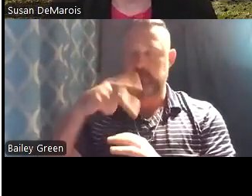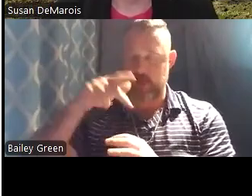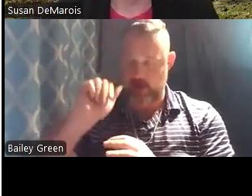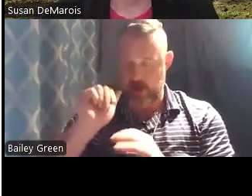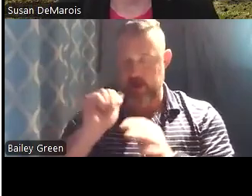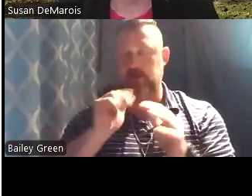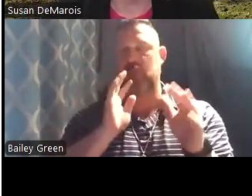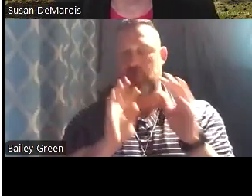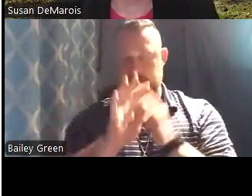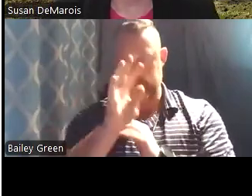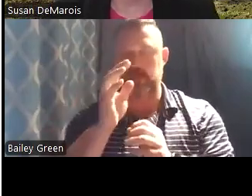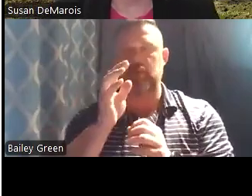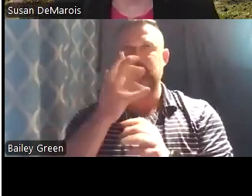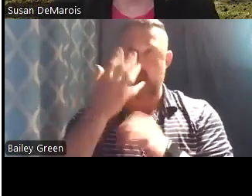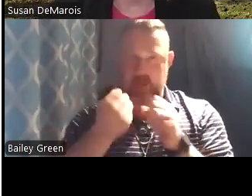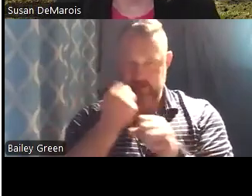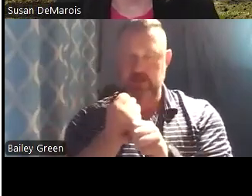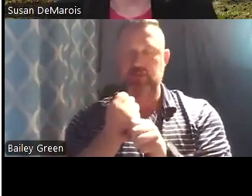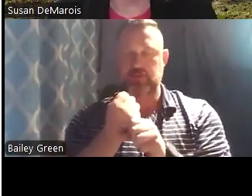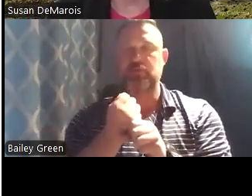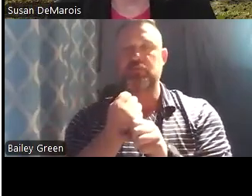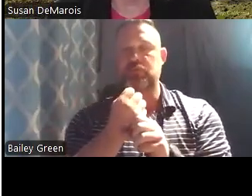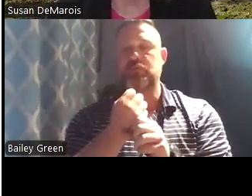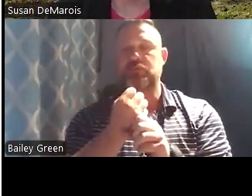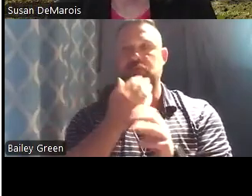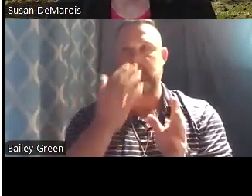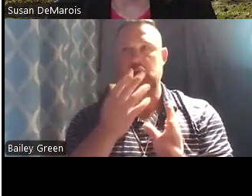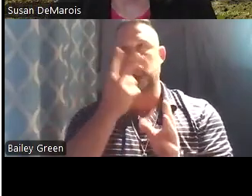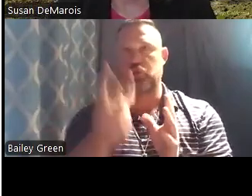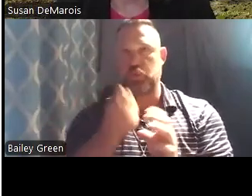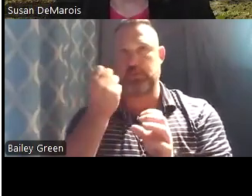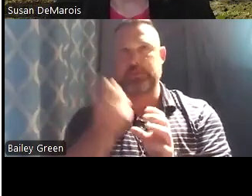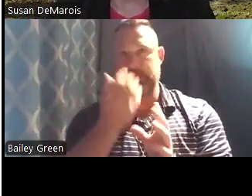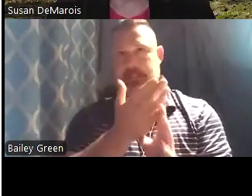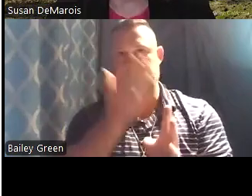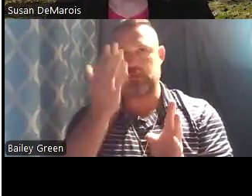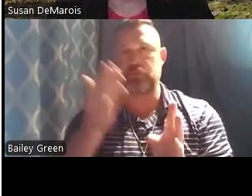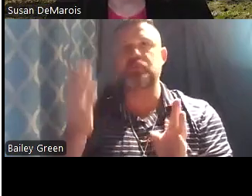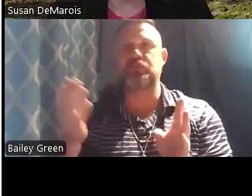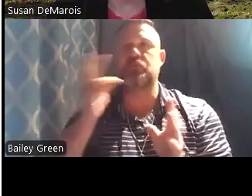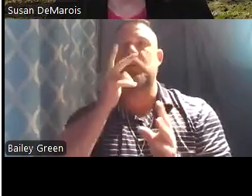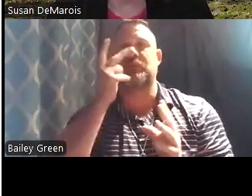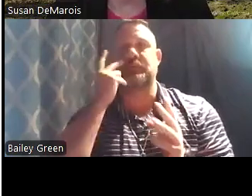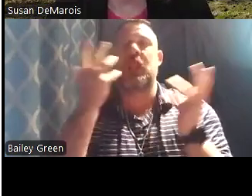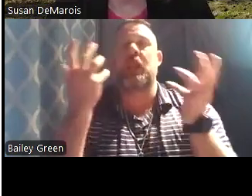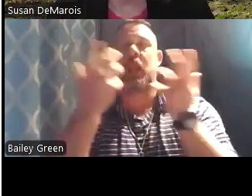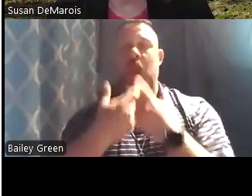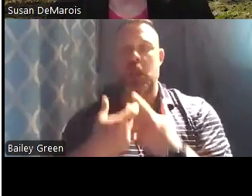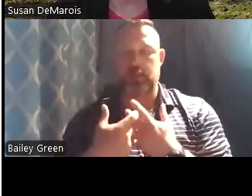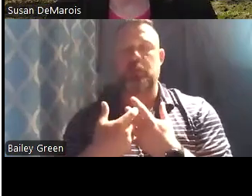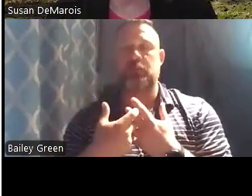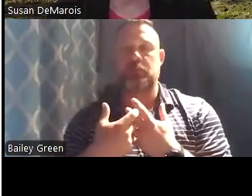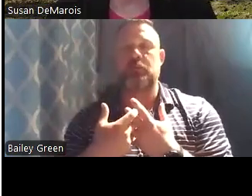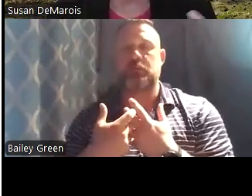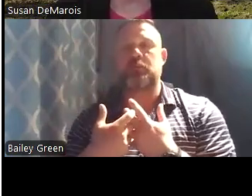has 5 more years and moves in 2-year increments. So we're seeing a lot of alignment. I